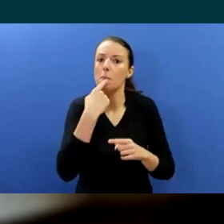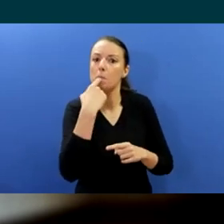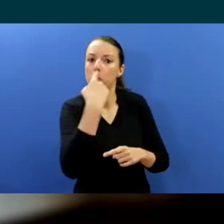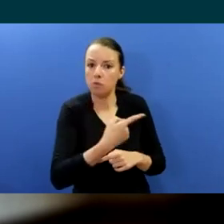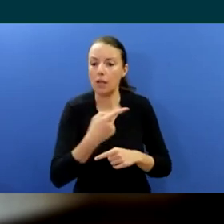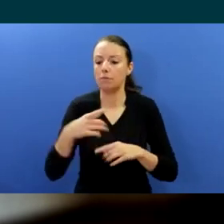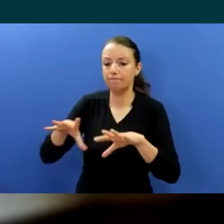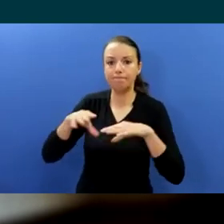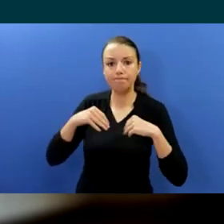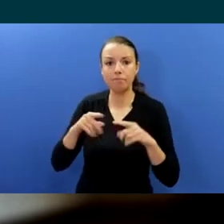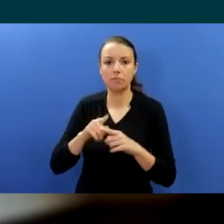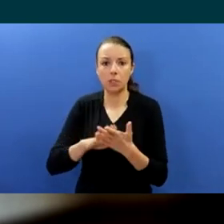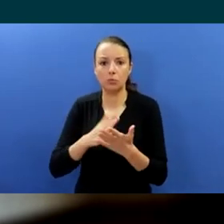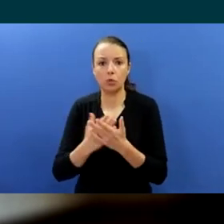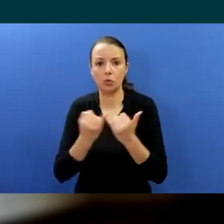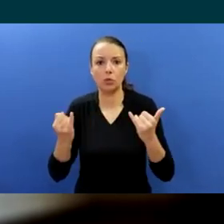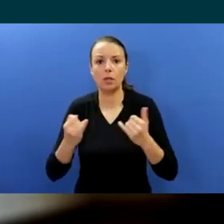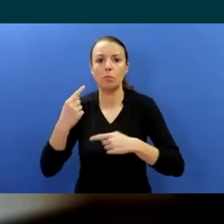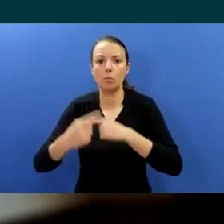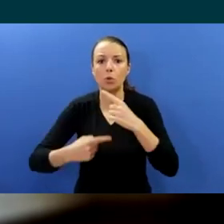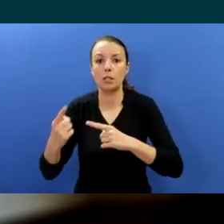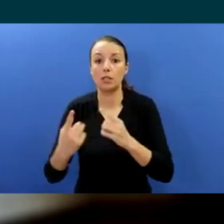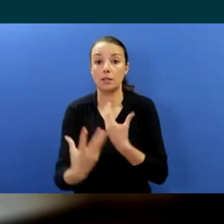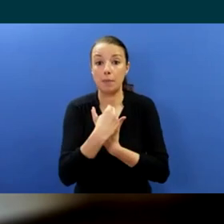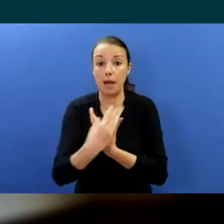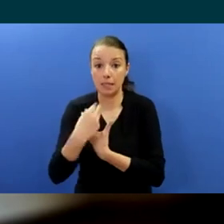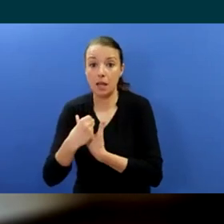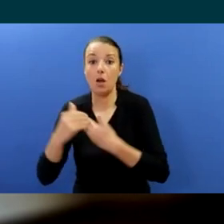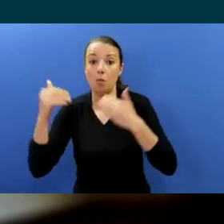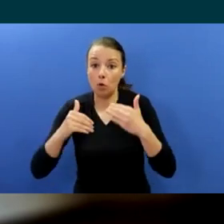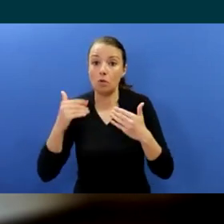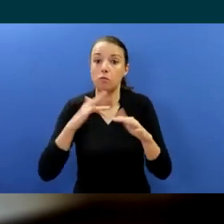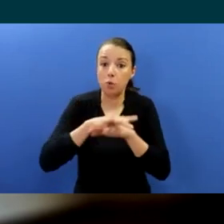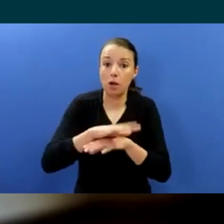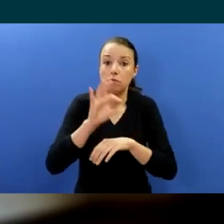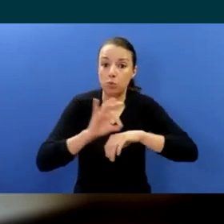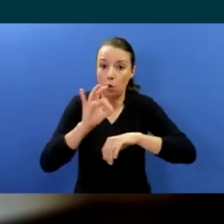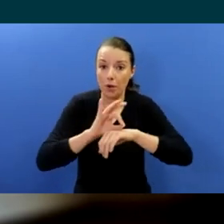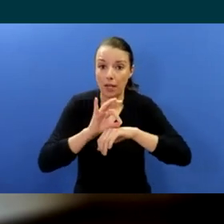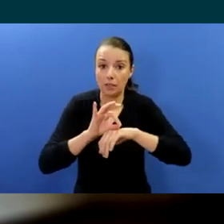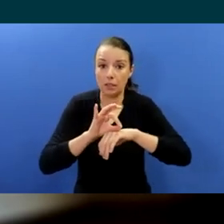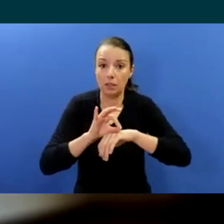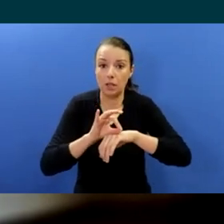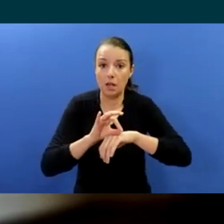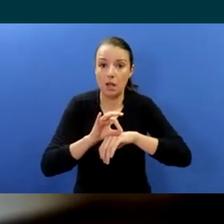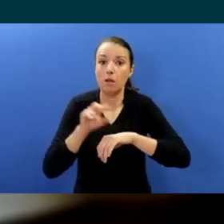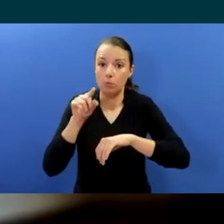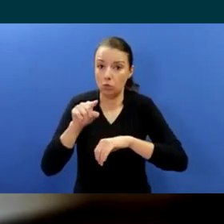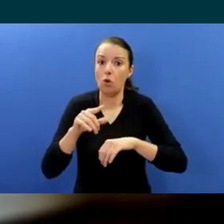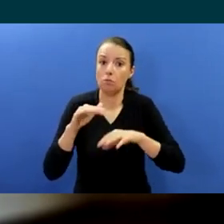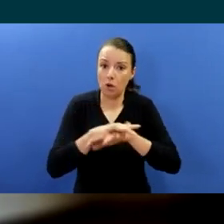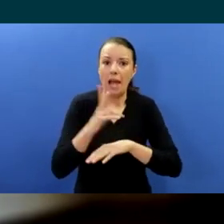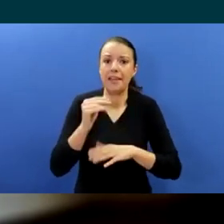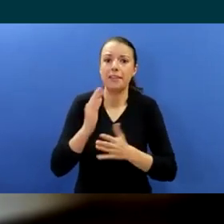can deeply influence the project. It's not like I have a project and I want to get it through with minor changes,